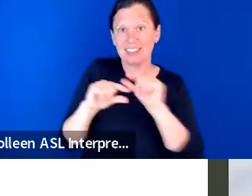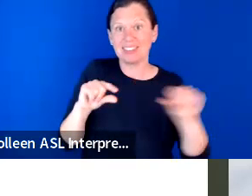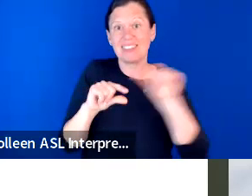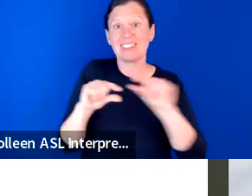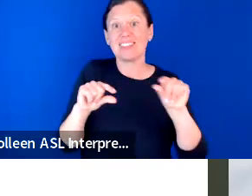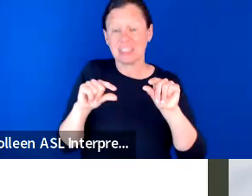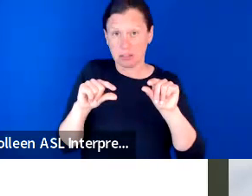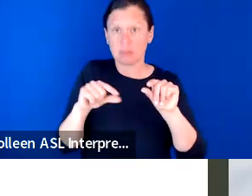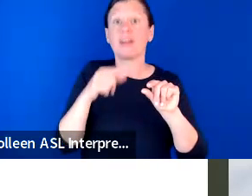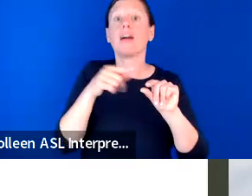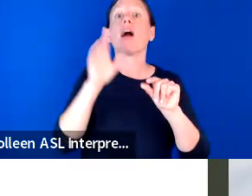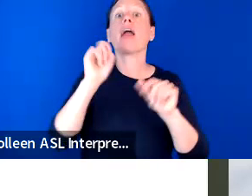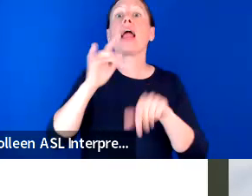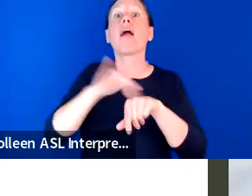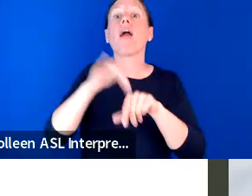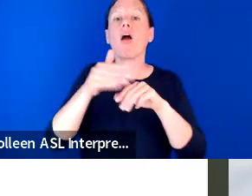2026.